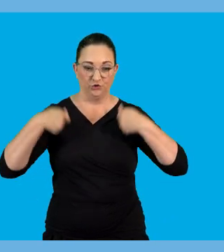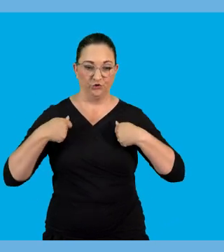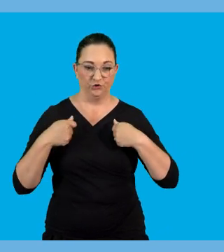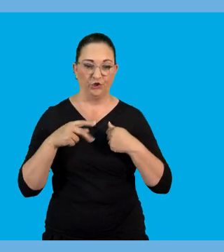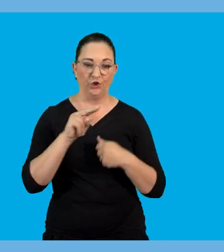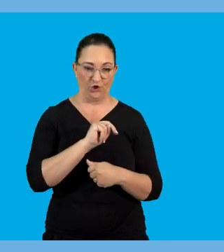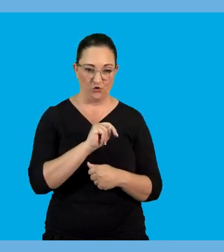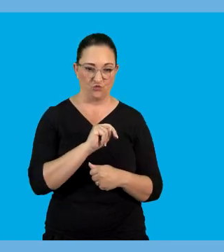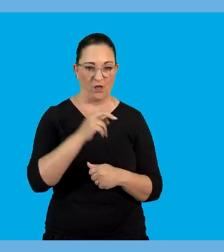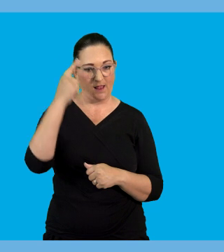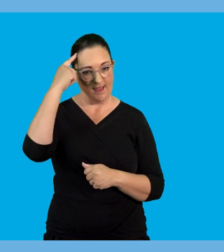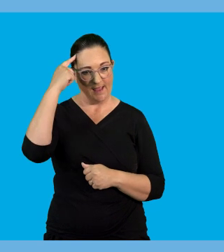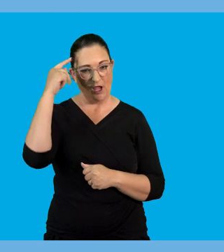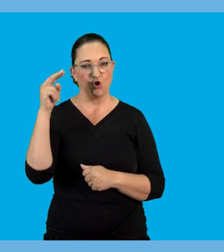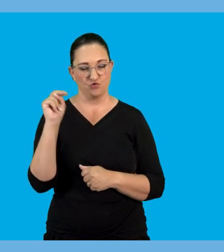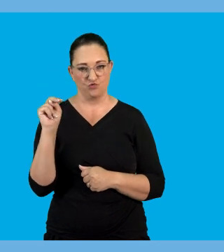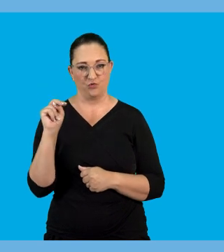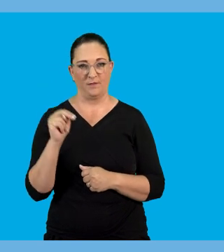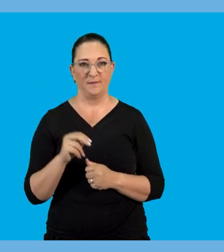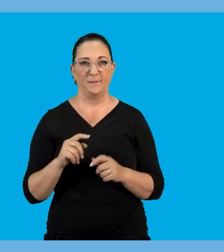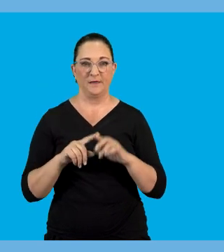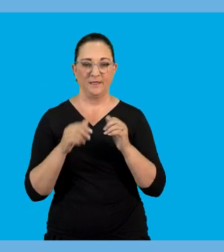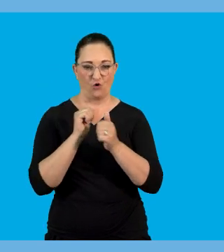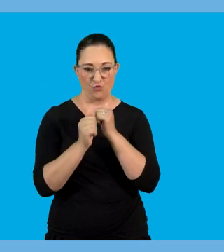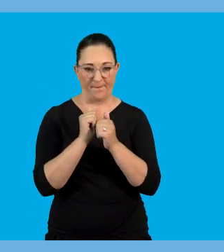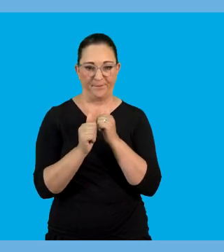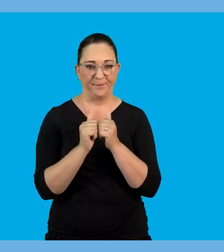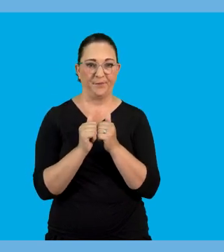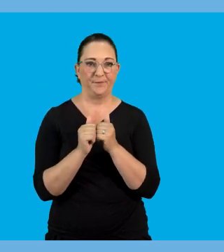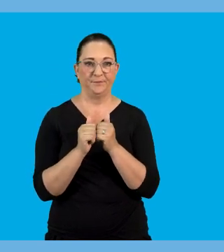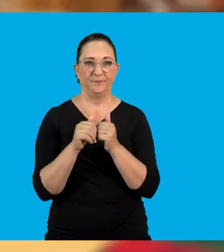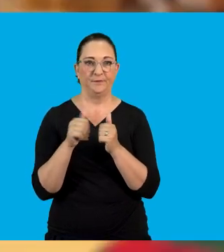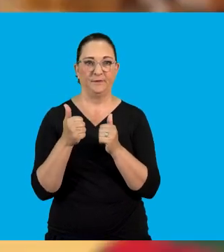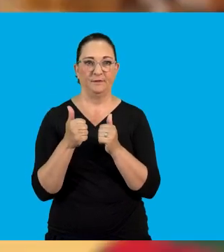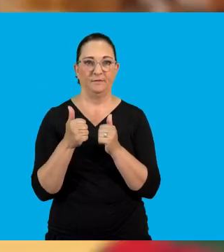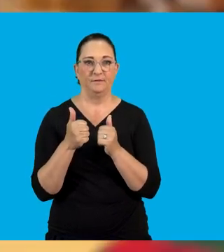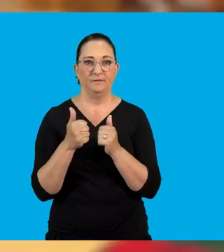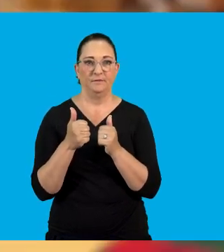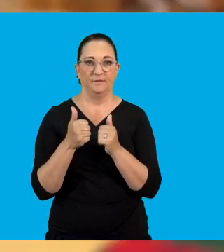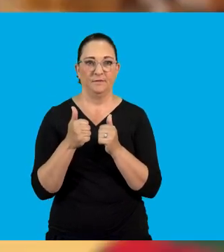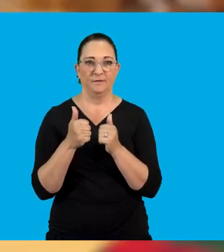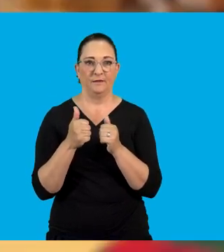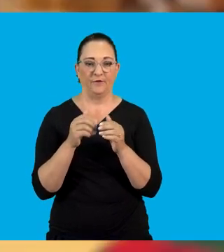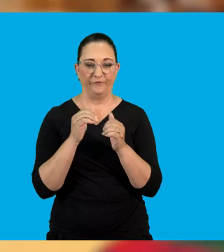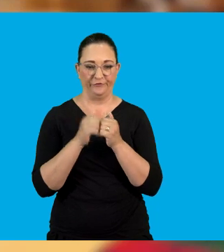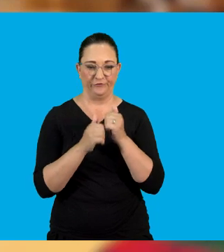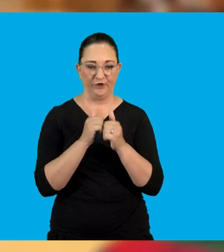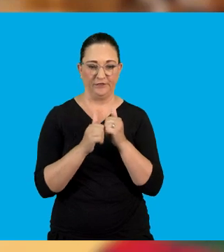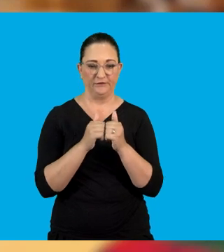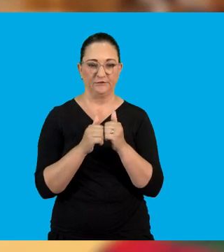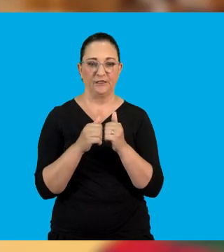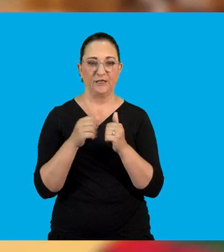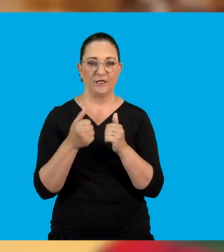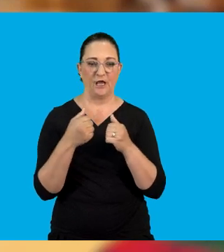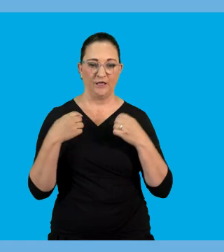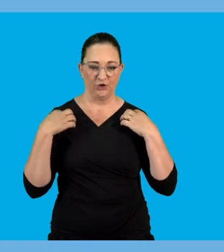jersey is neutral, and also the hair is also neutral. So when they are rubbing against each other, that friction is